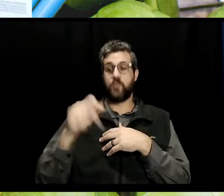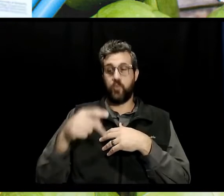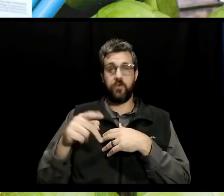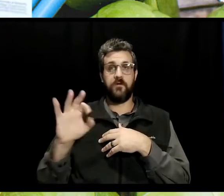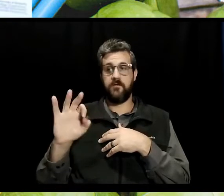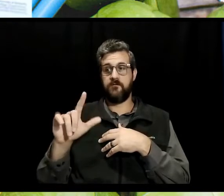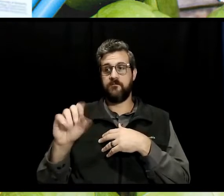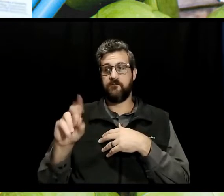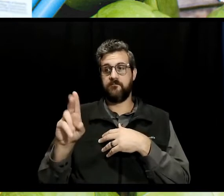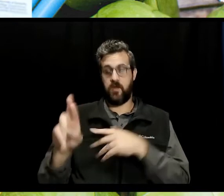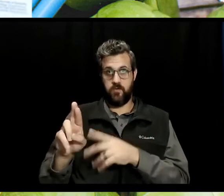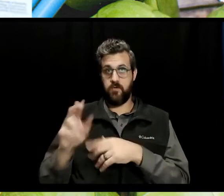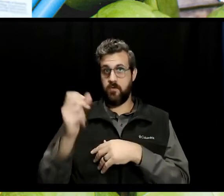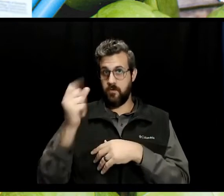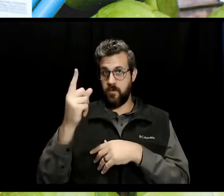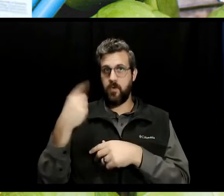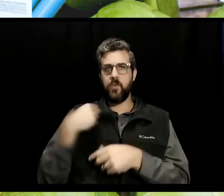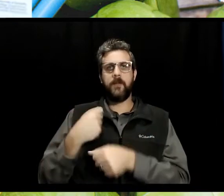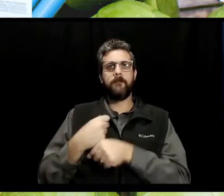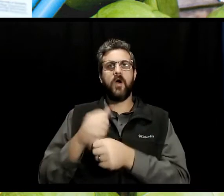technically making a roux.